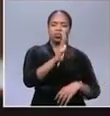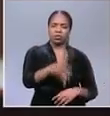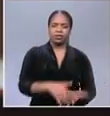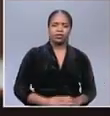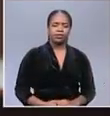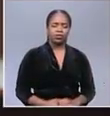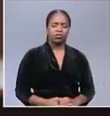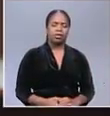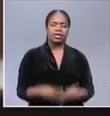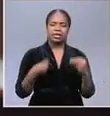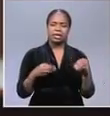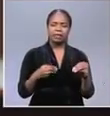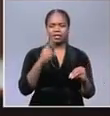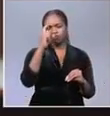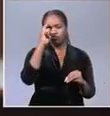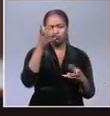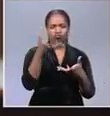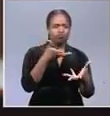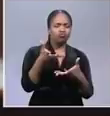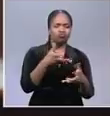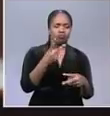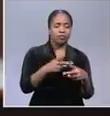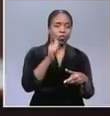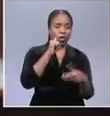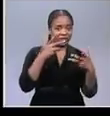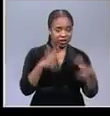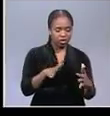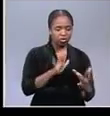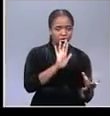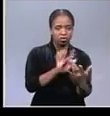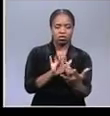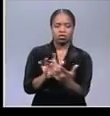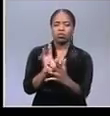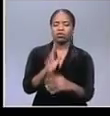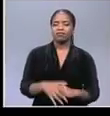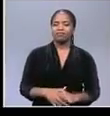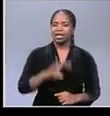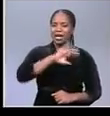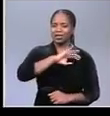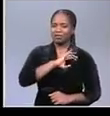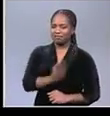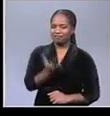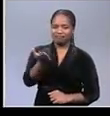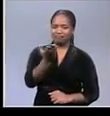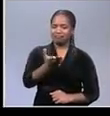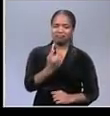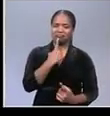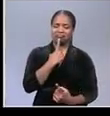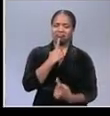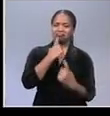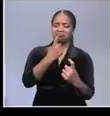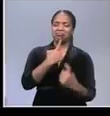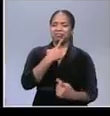are busy finalizing these solutions and will contact our customers directly. But customers on this social media platform